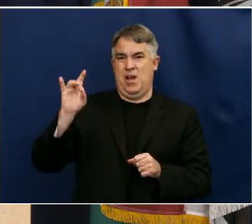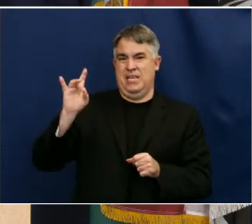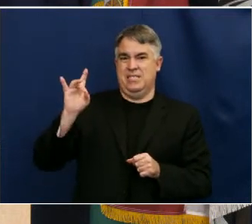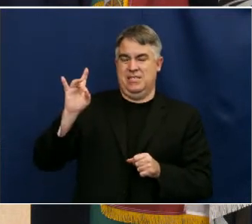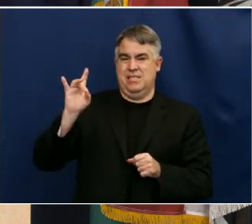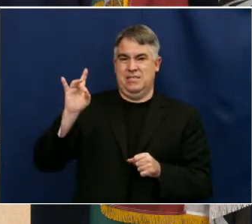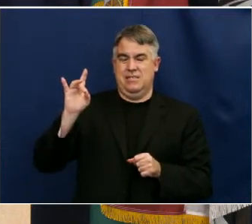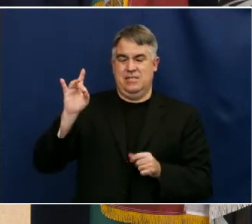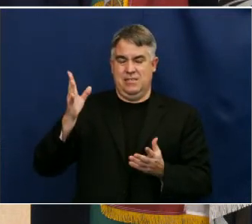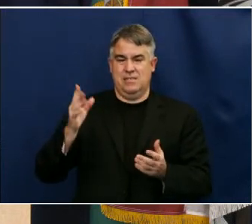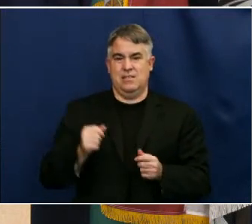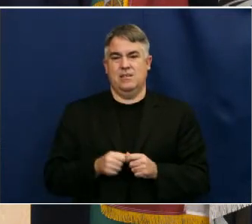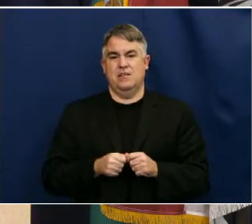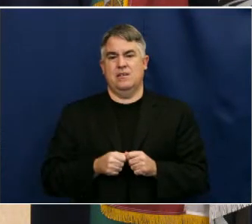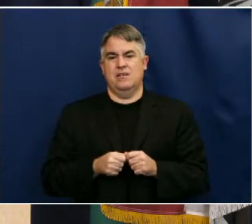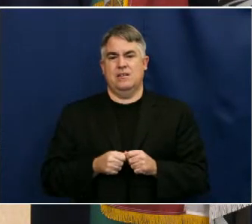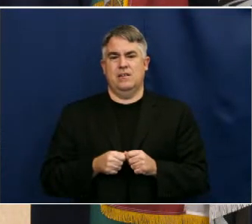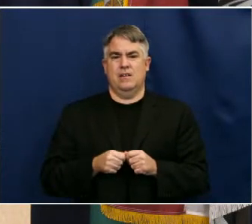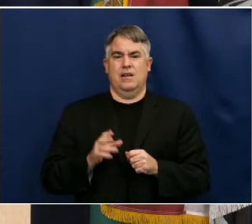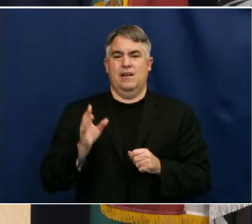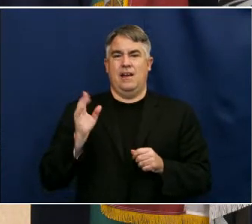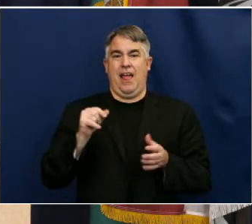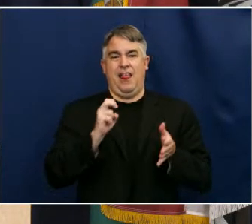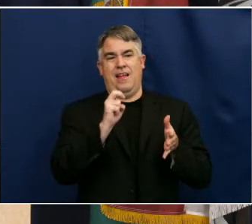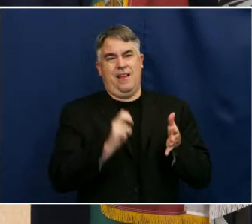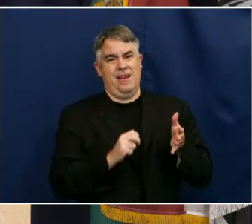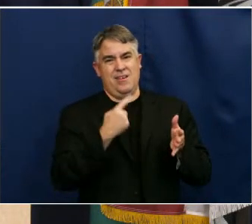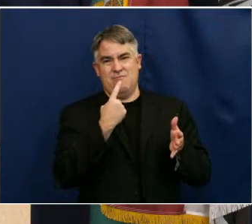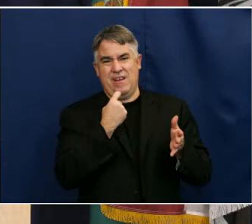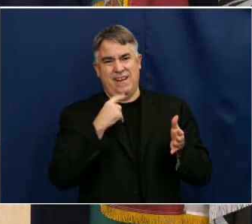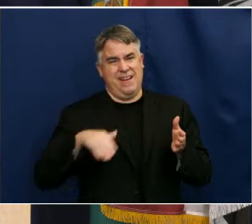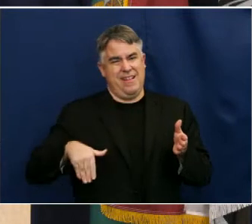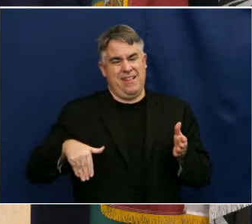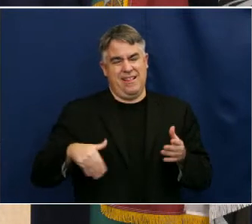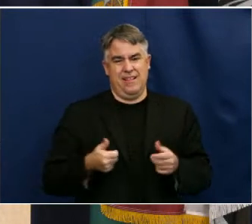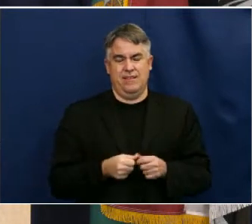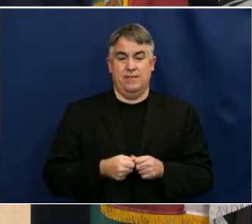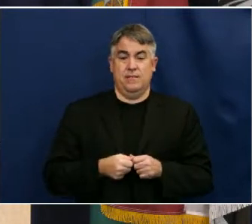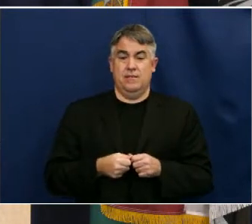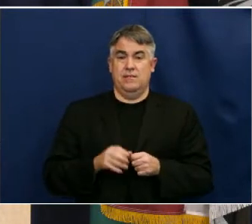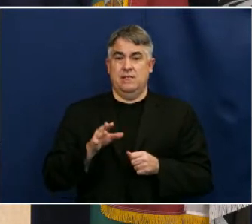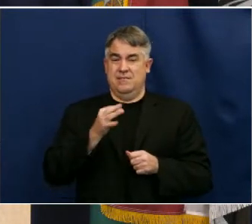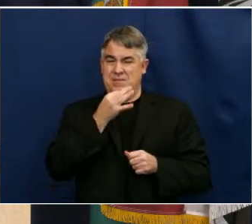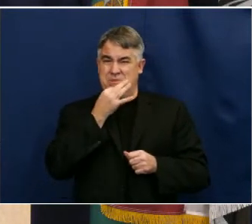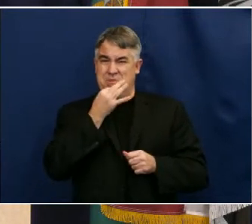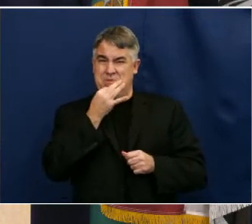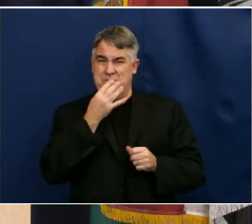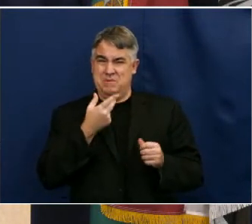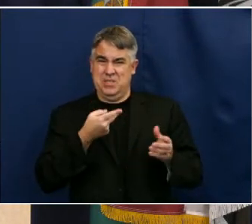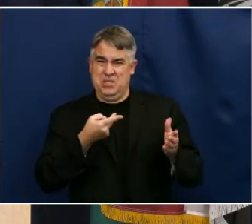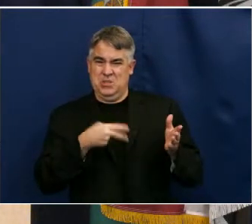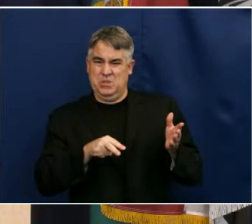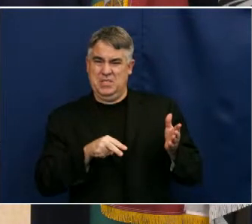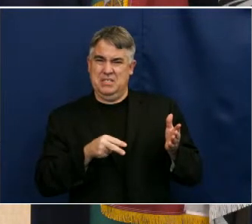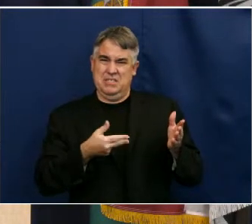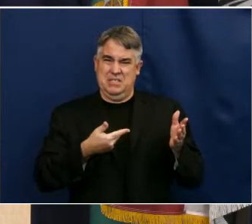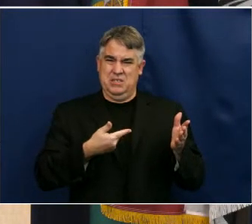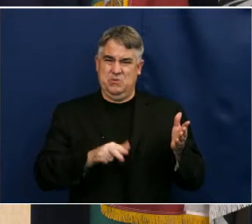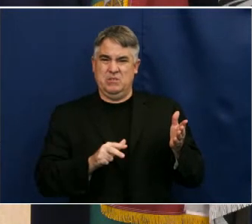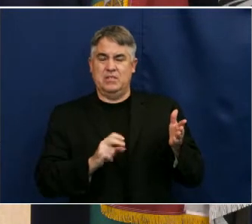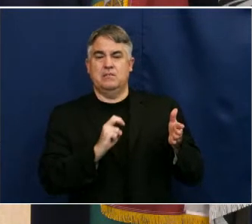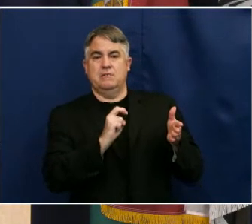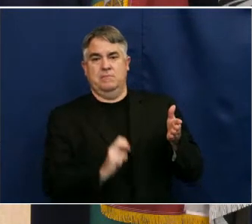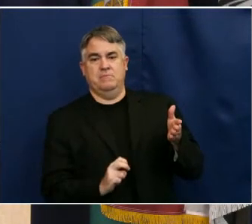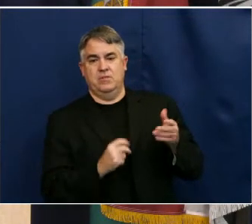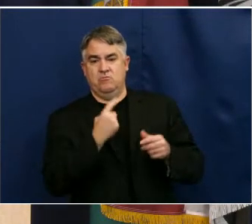a high possibility that in the next few weeks, in the coming weeks, we will be able to go into that lower tier.